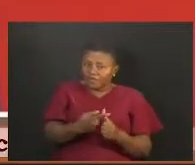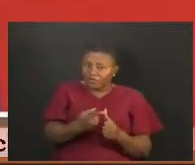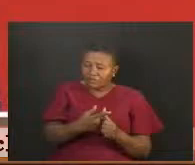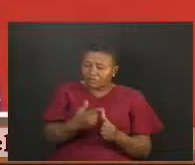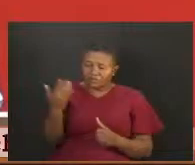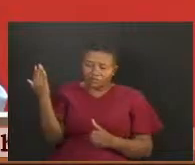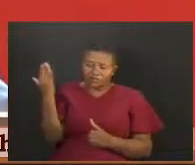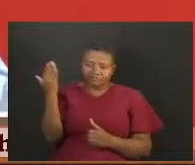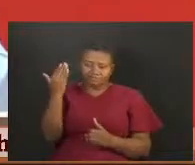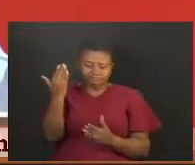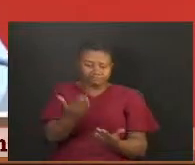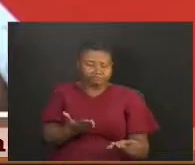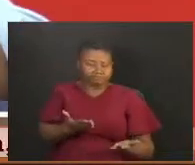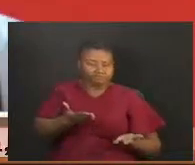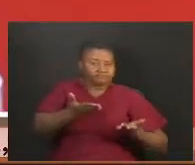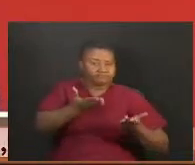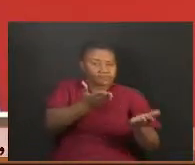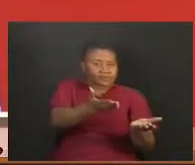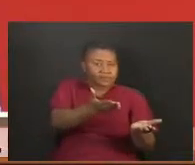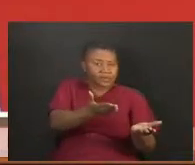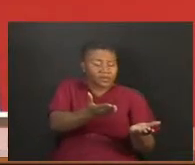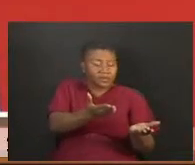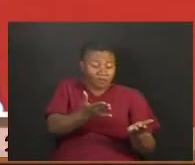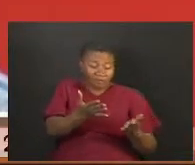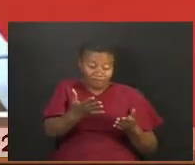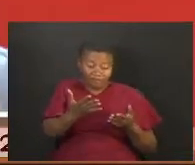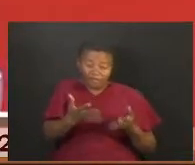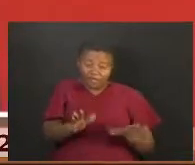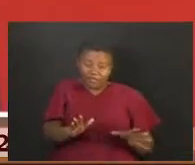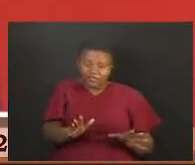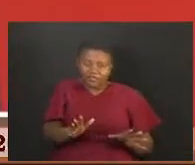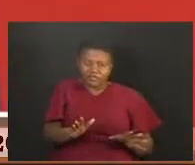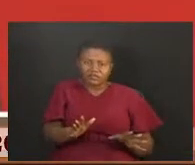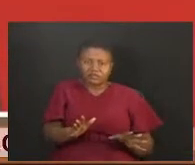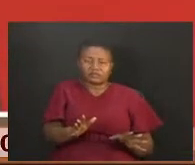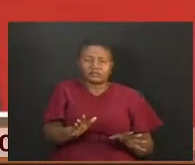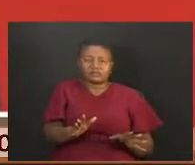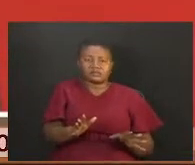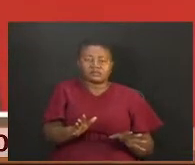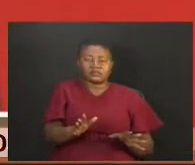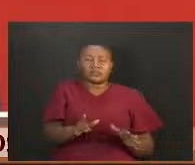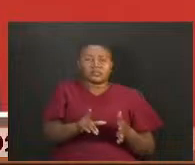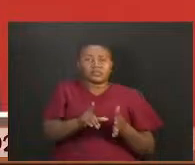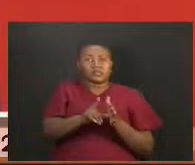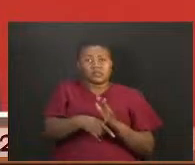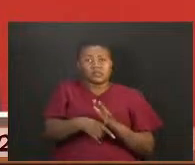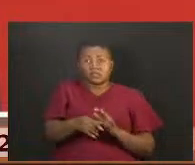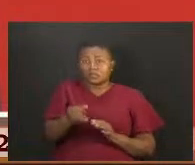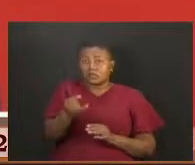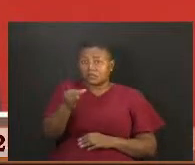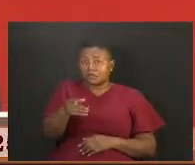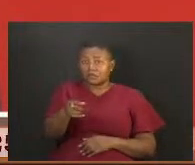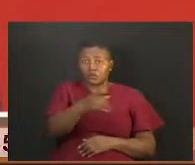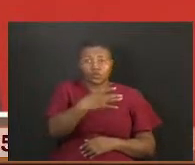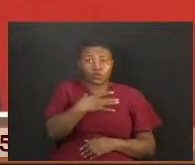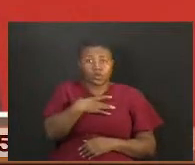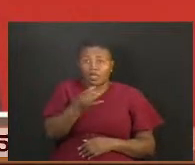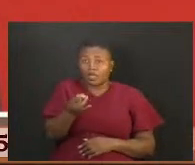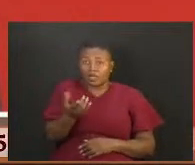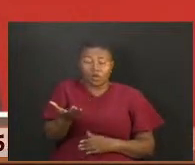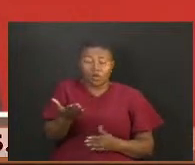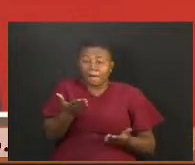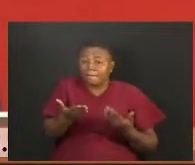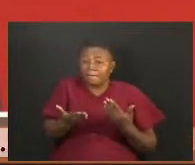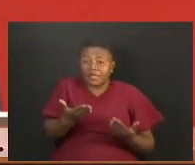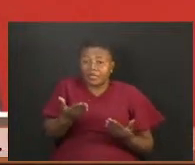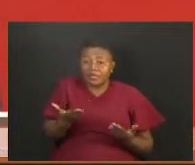you. It has to be presented to the House. And if you may, you determine the form you want